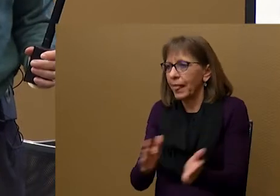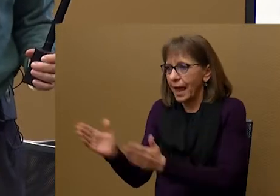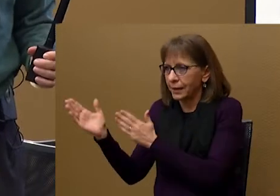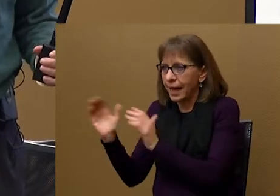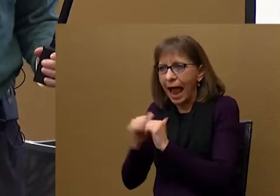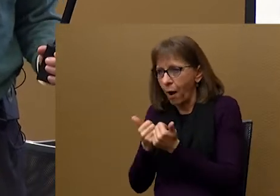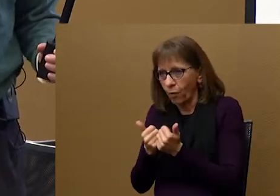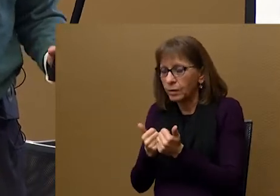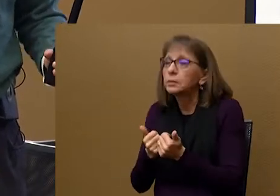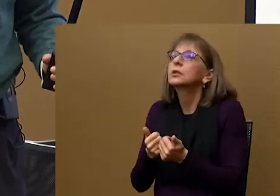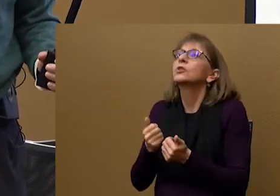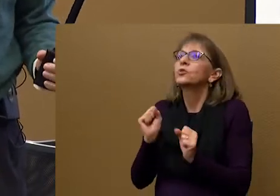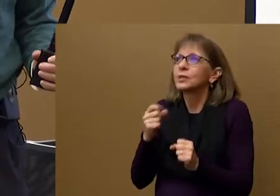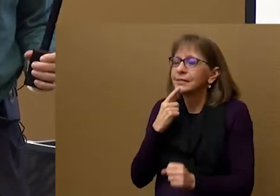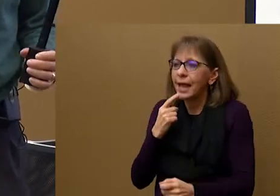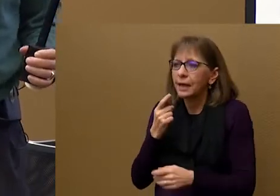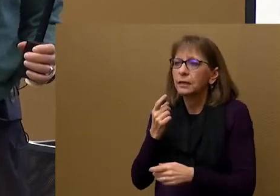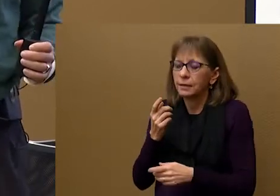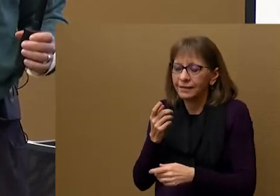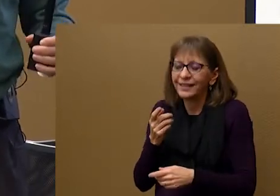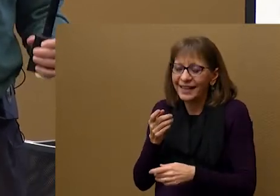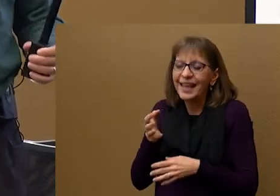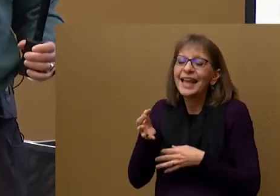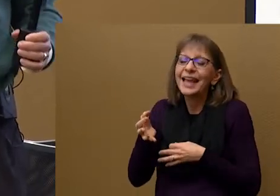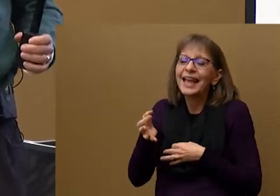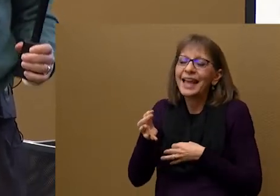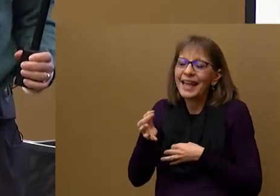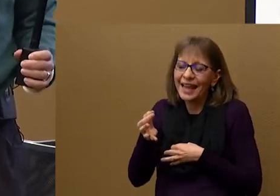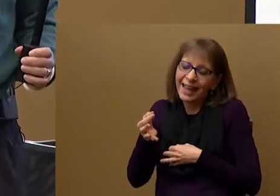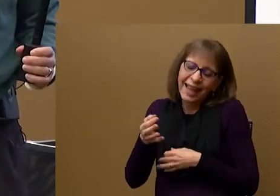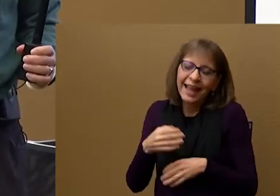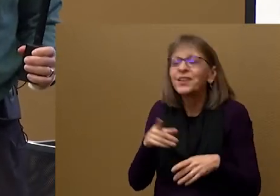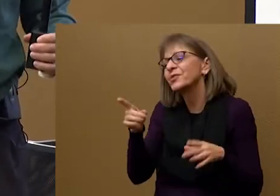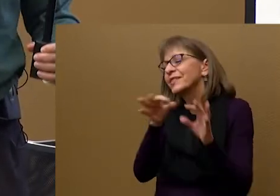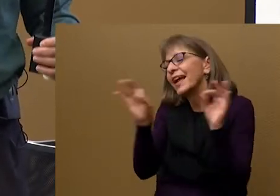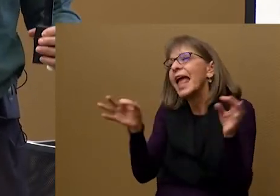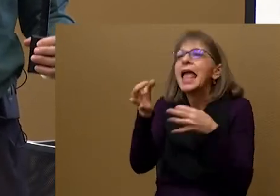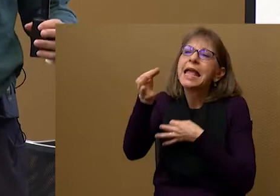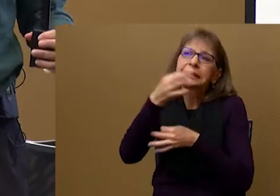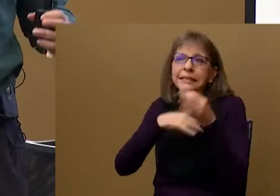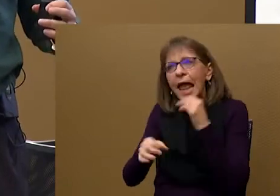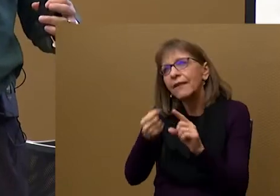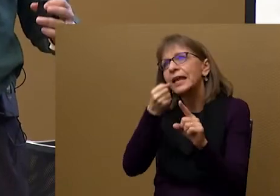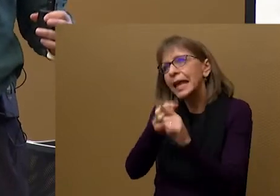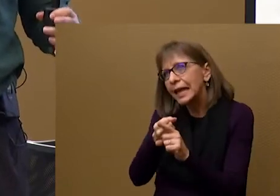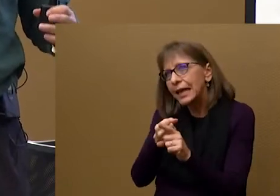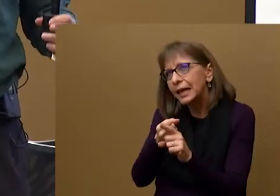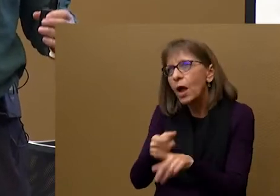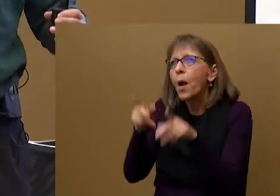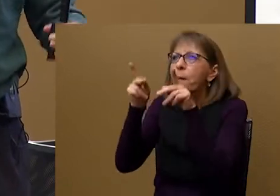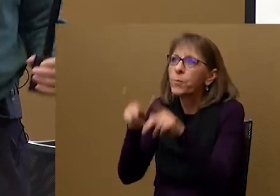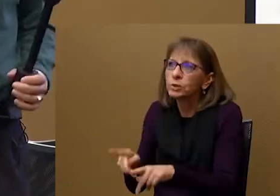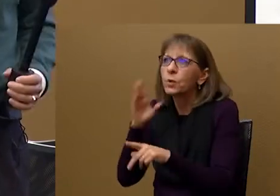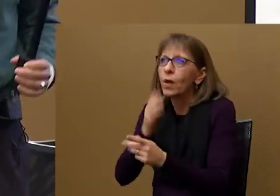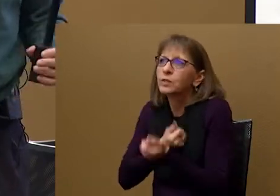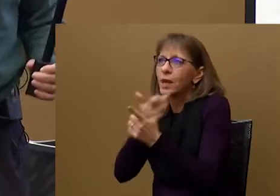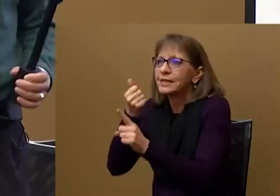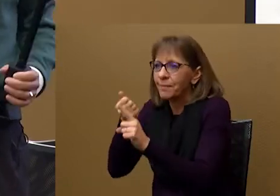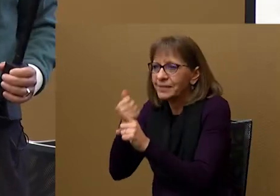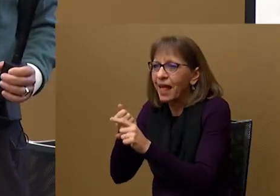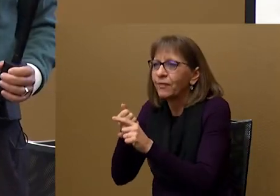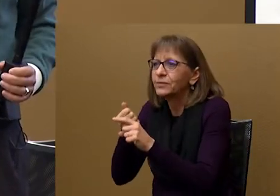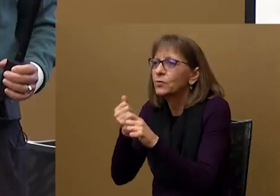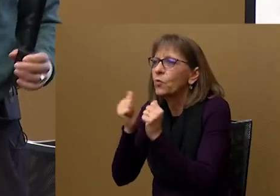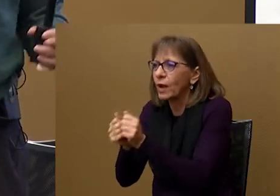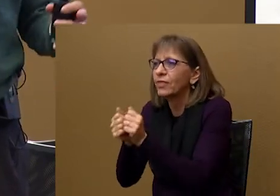goal? 99% of the time you can say, instead of hitting, person will express him or herself with words or